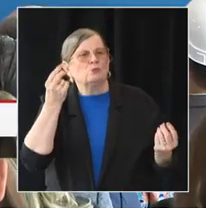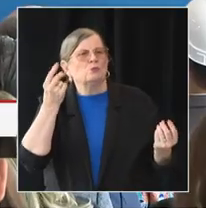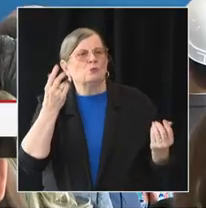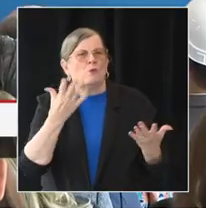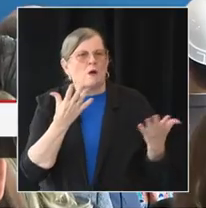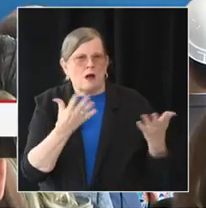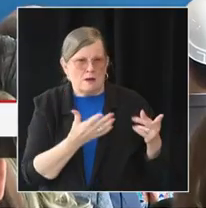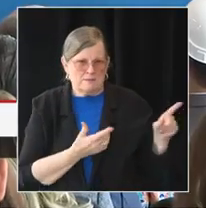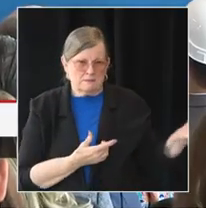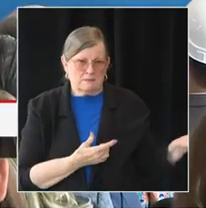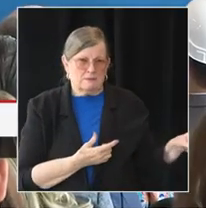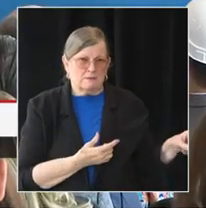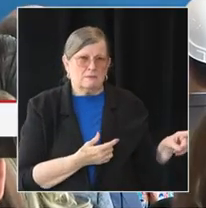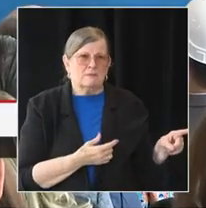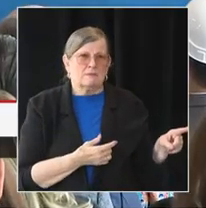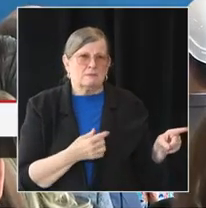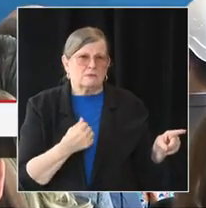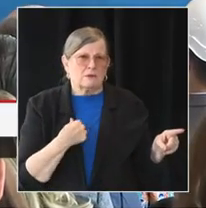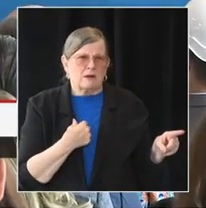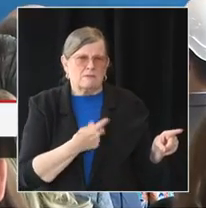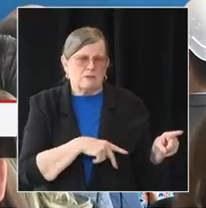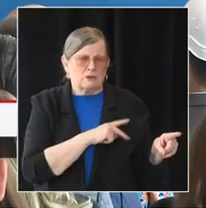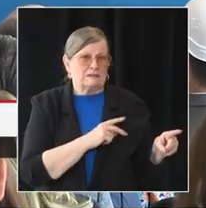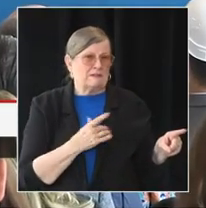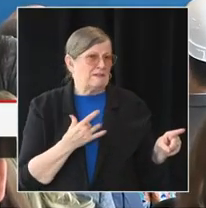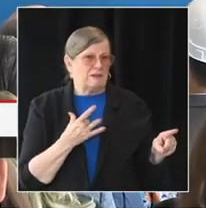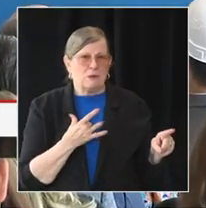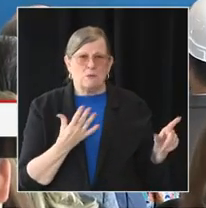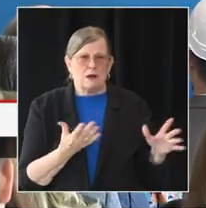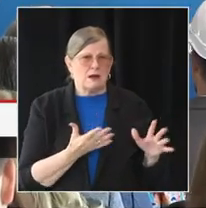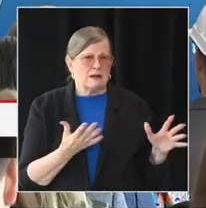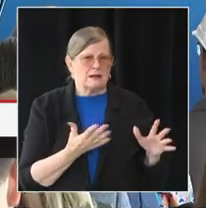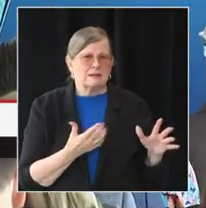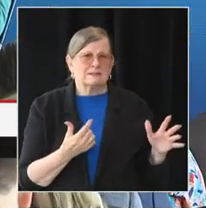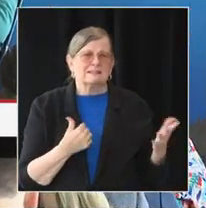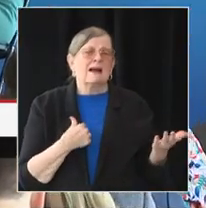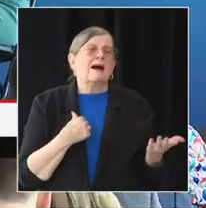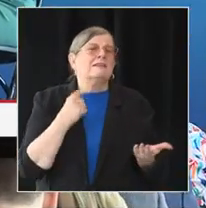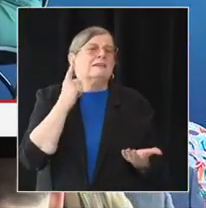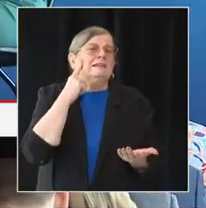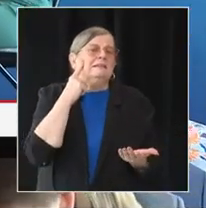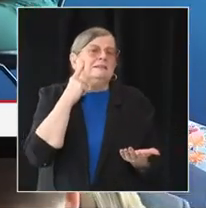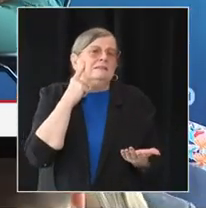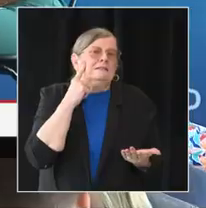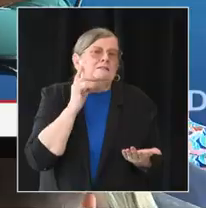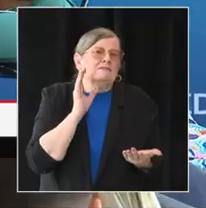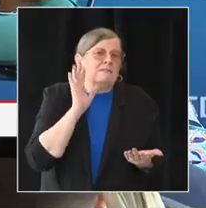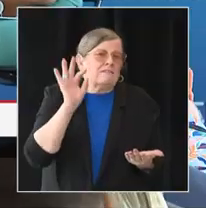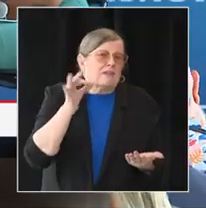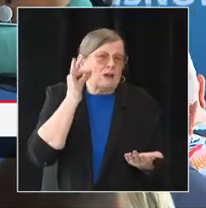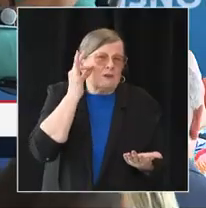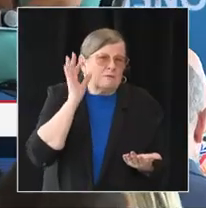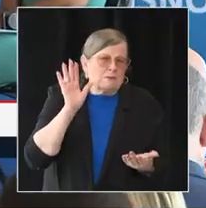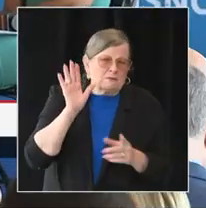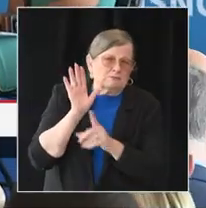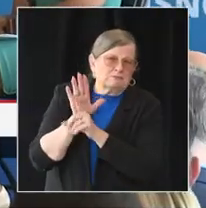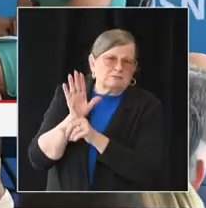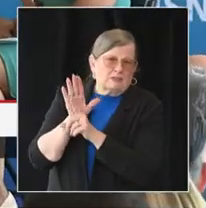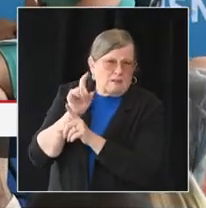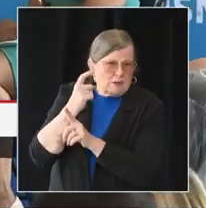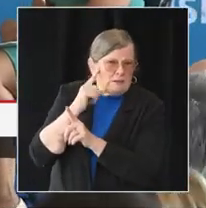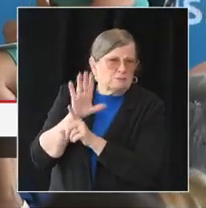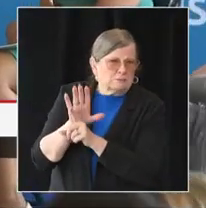the category of people who think that the federal government has to slow down its strategy,